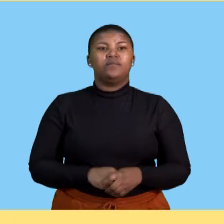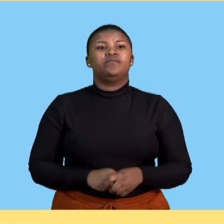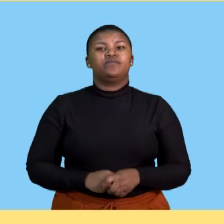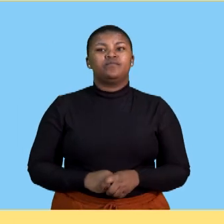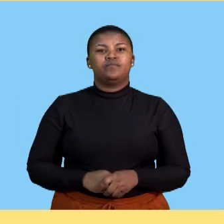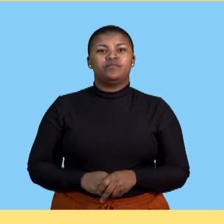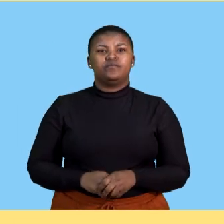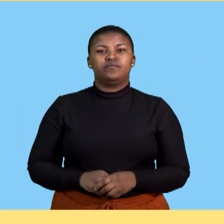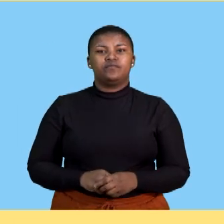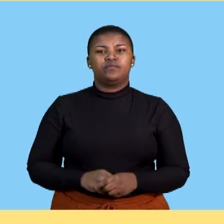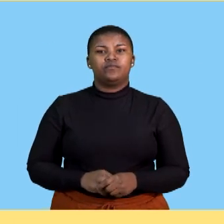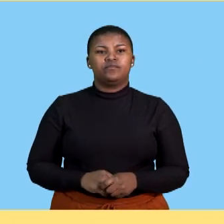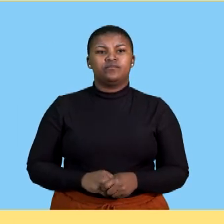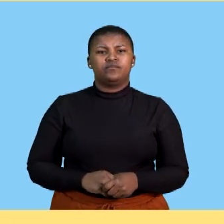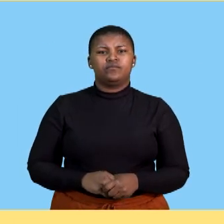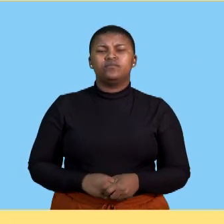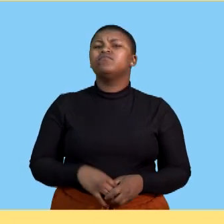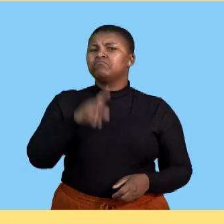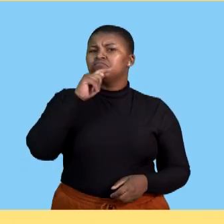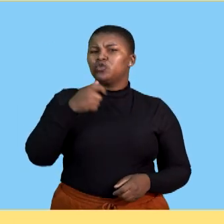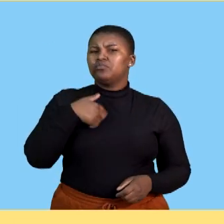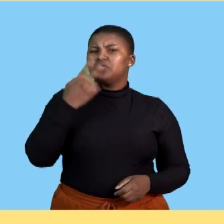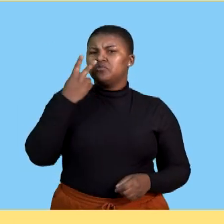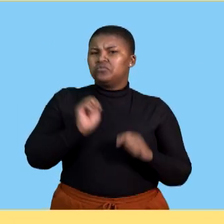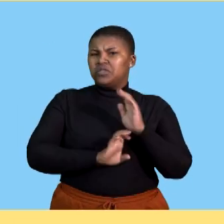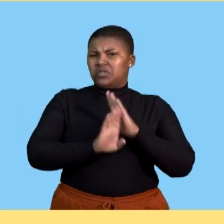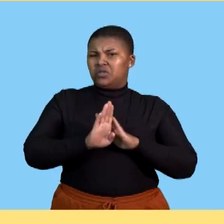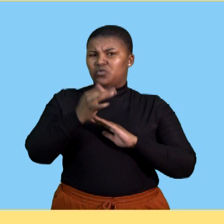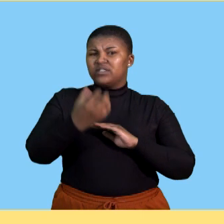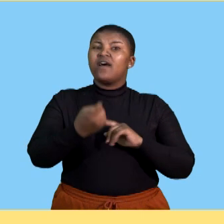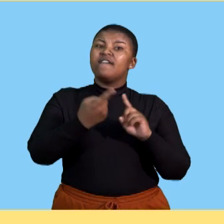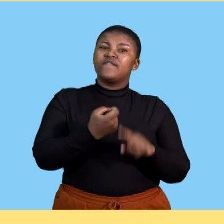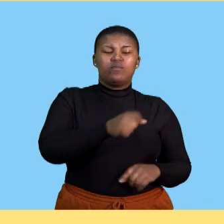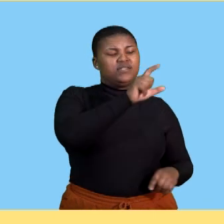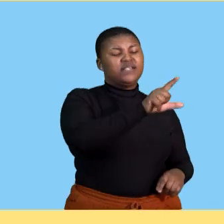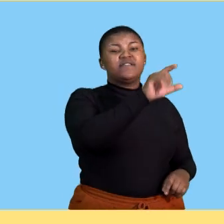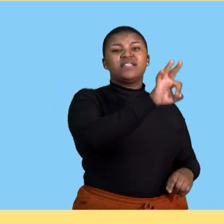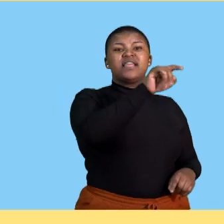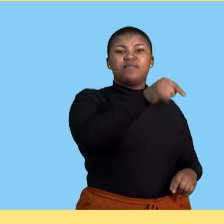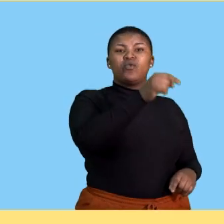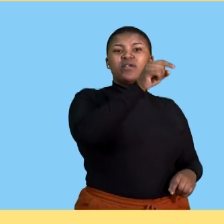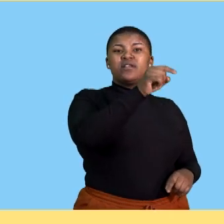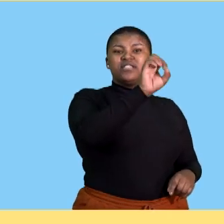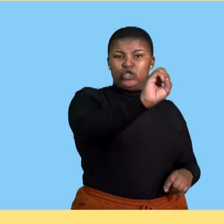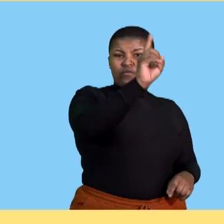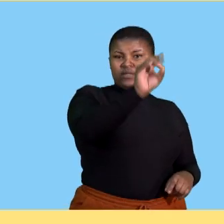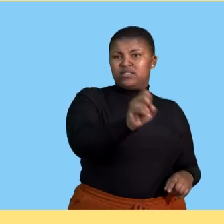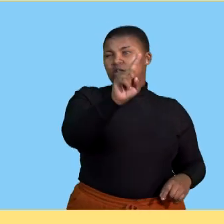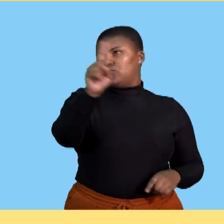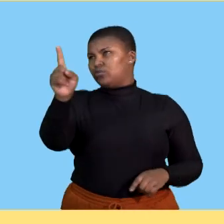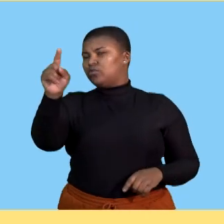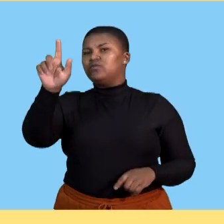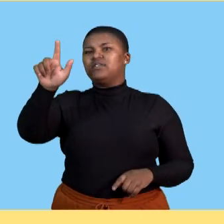2023. So I see that there is an increase here from